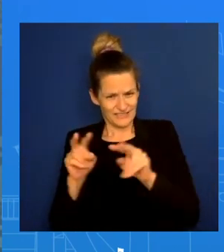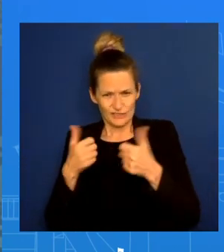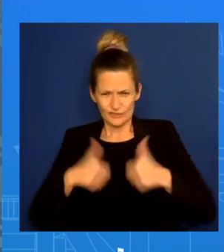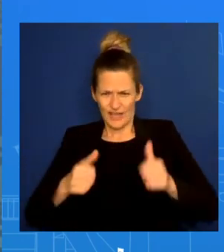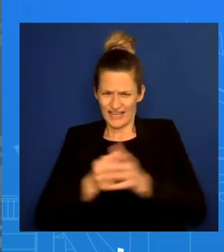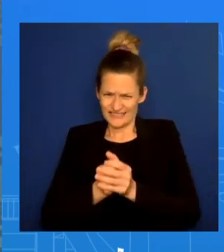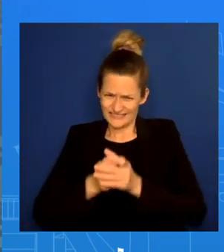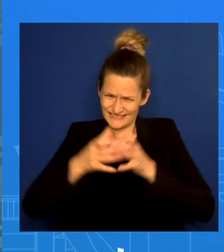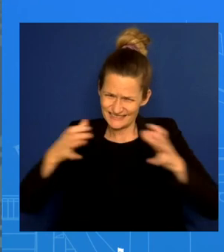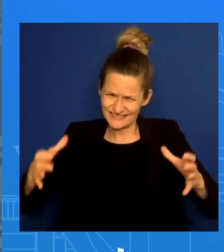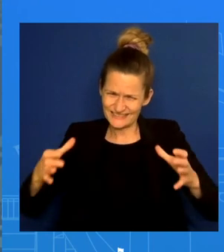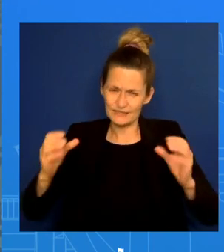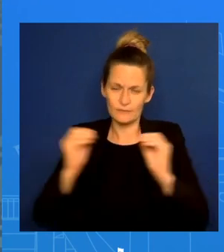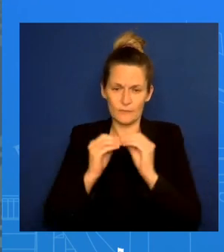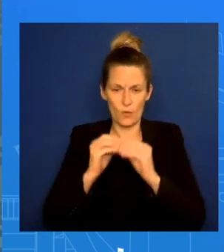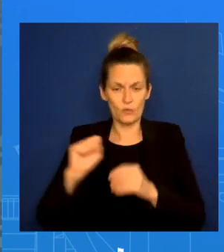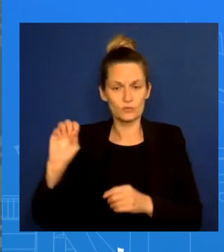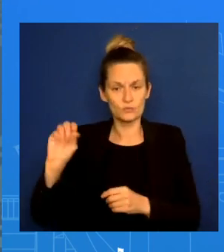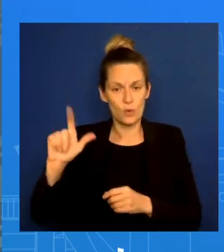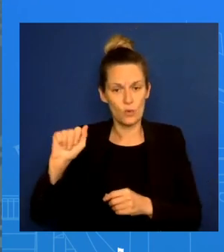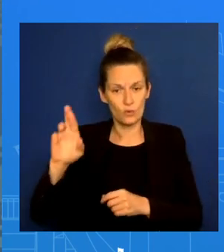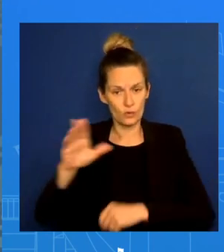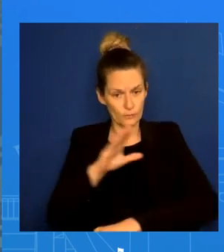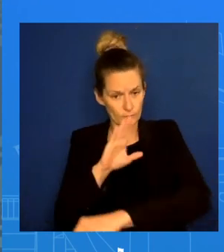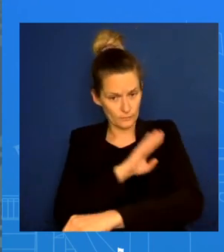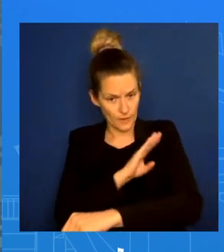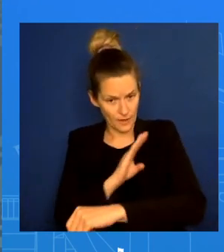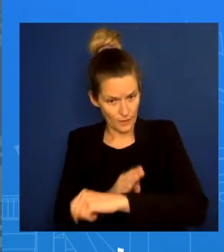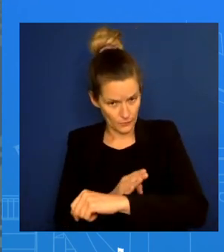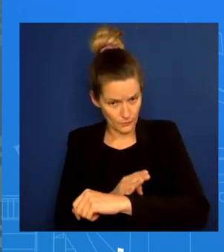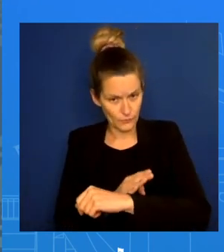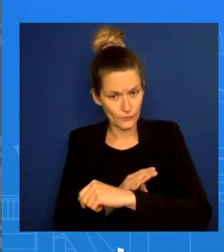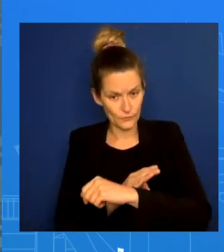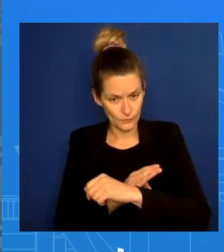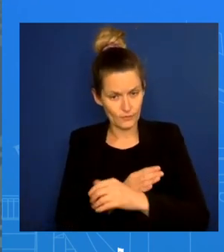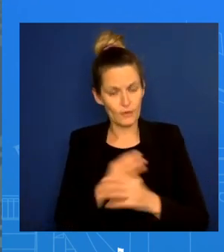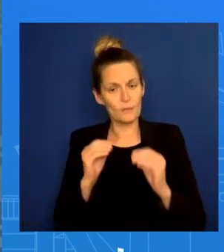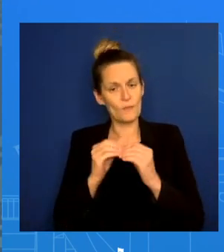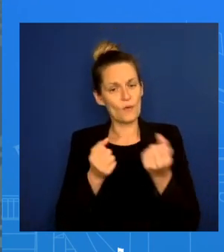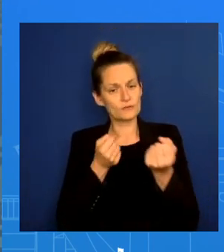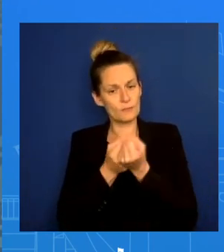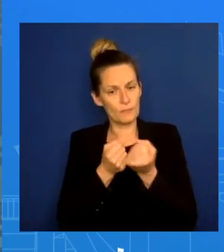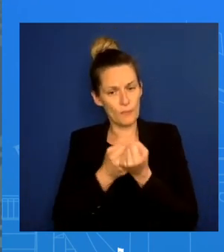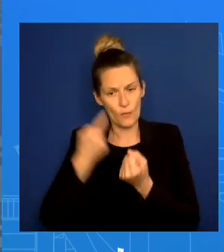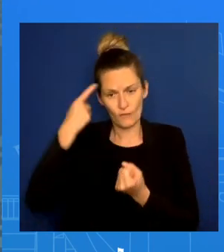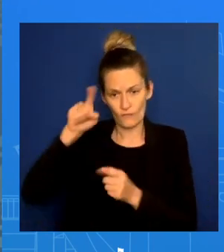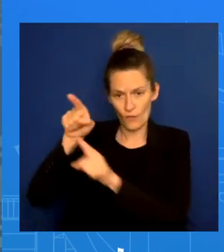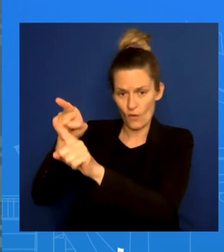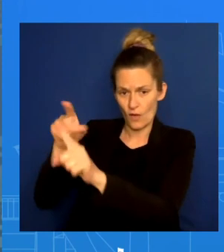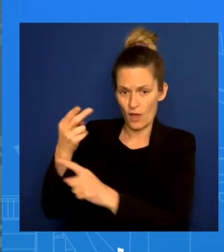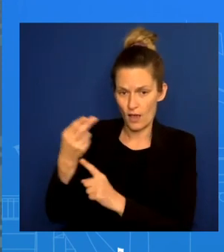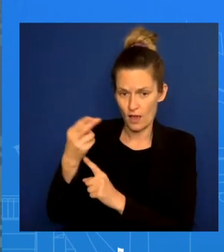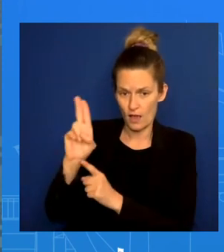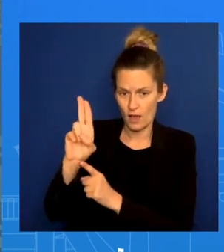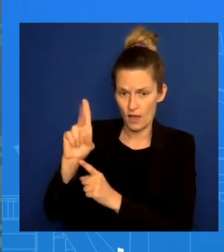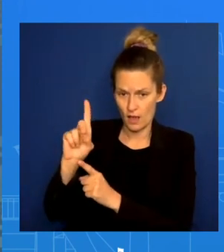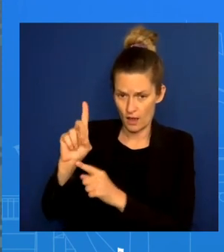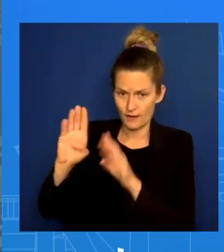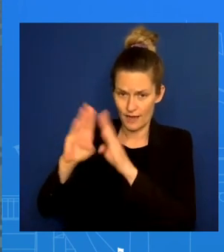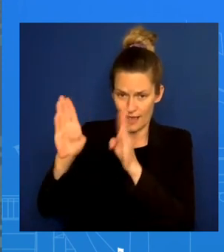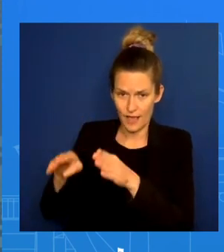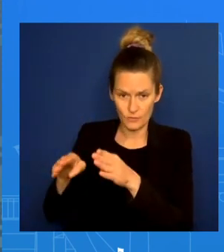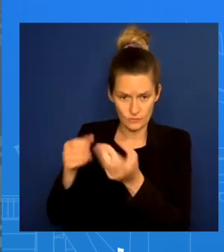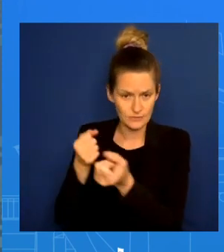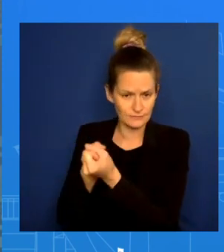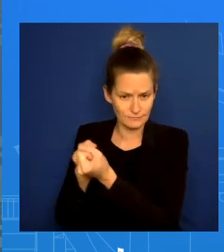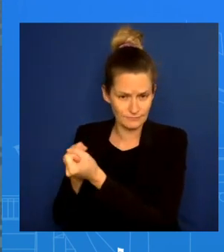HUD-assisted housing. We announced that five states and Washington, D.C. have signed up to pilot a new federal platform that will